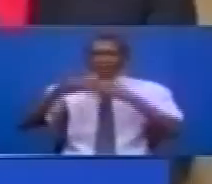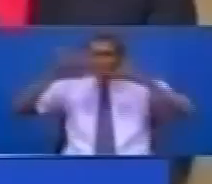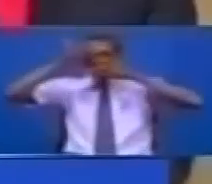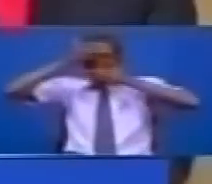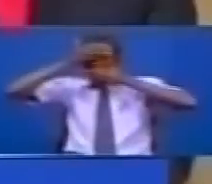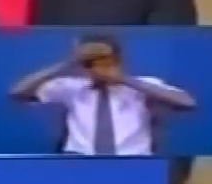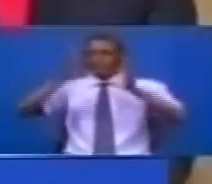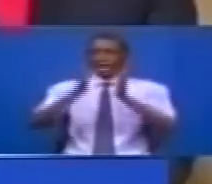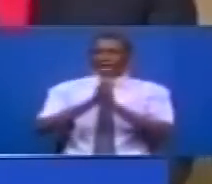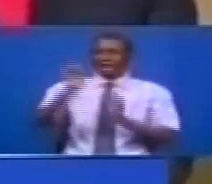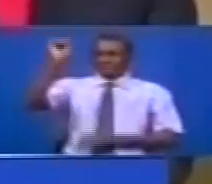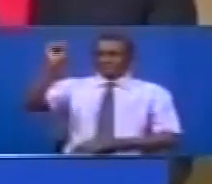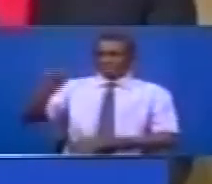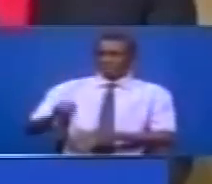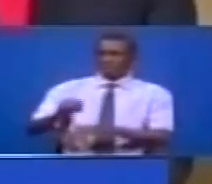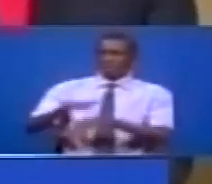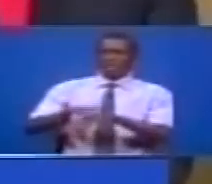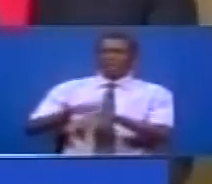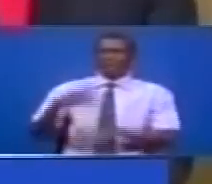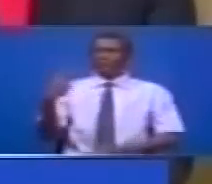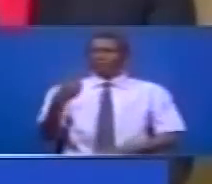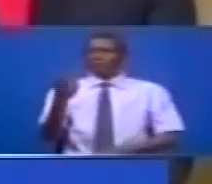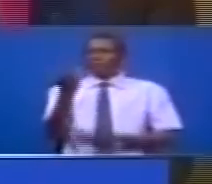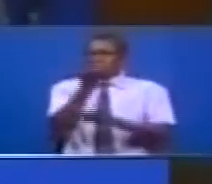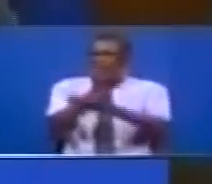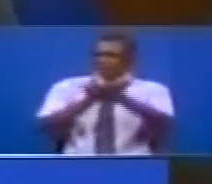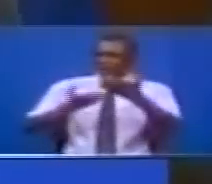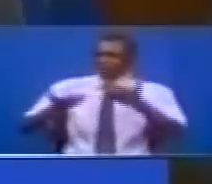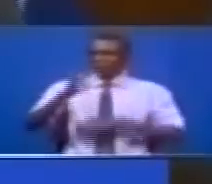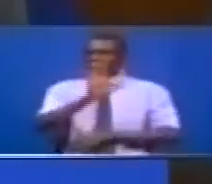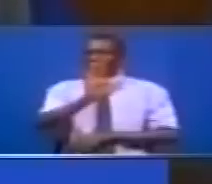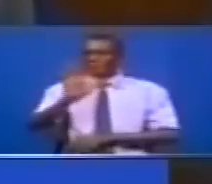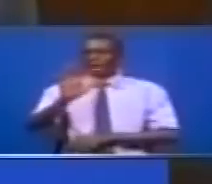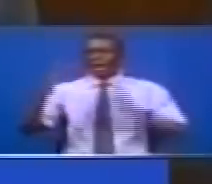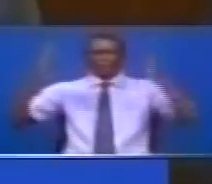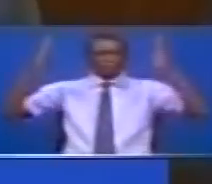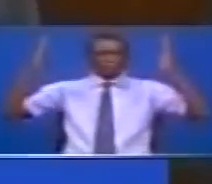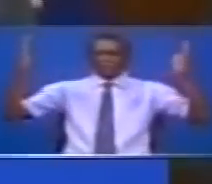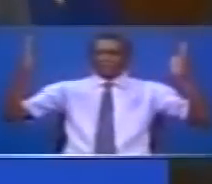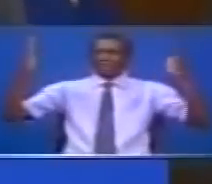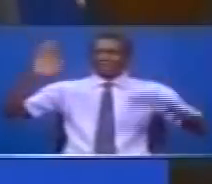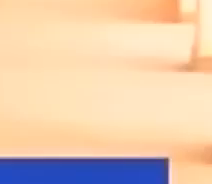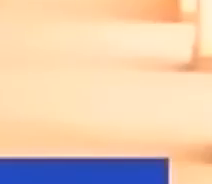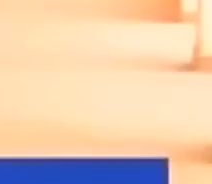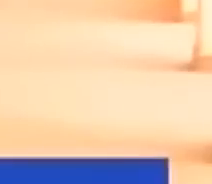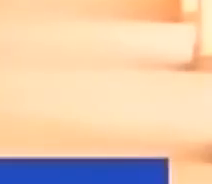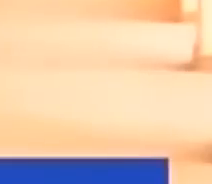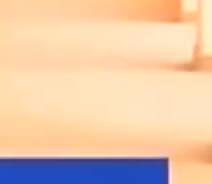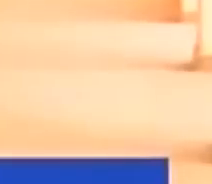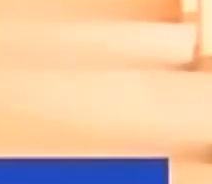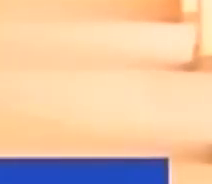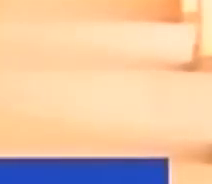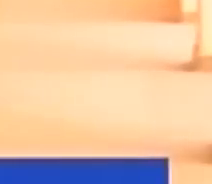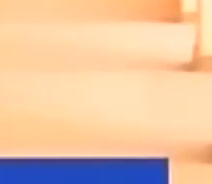and South Africa, both of whose economies are much larger than Kenya's. He